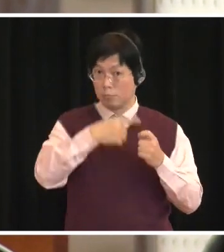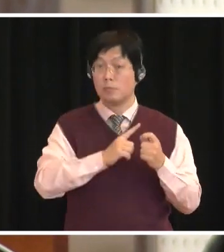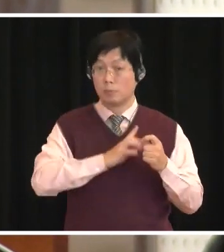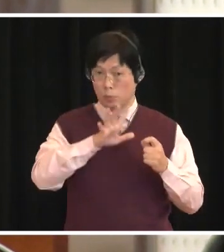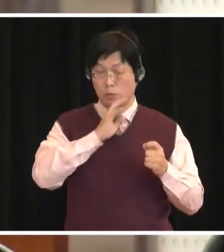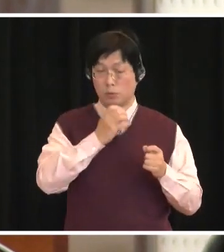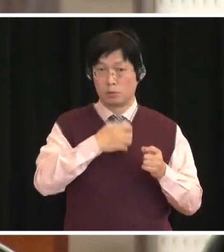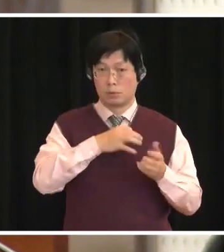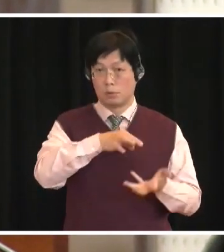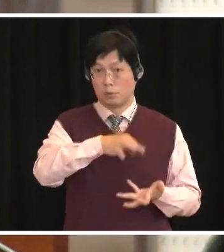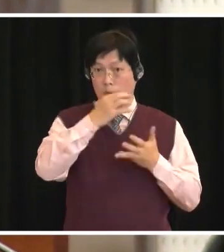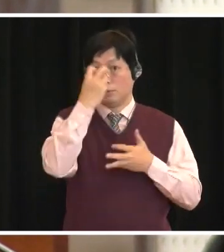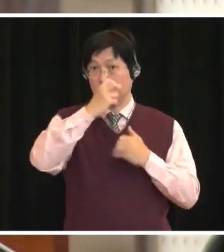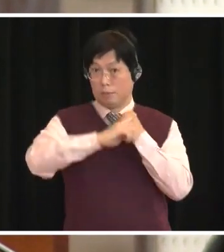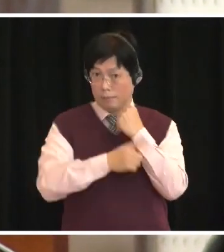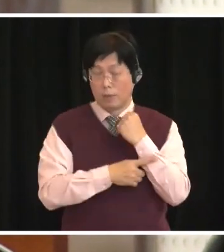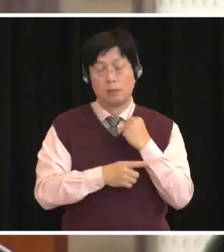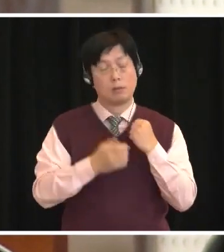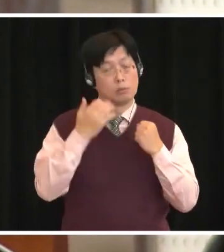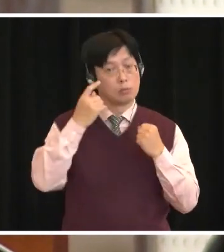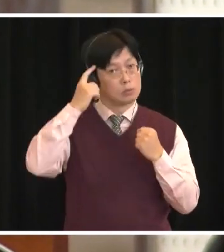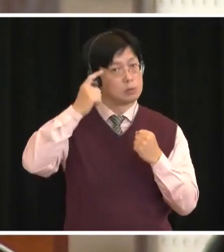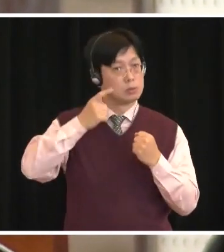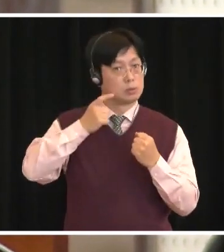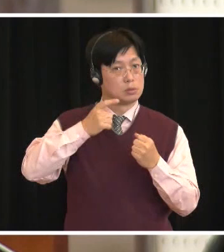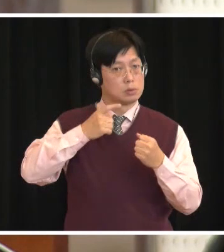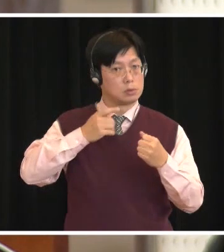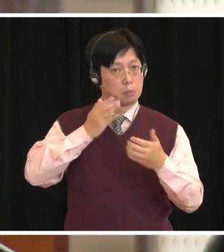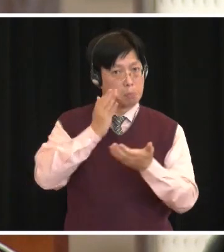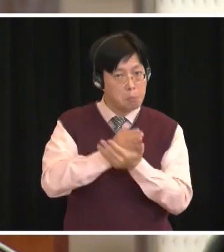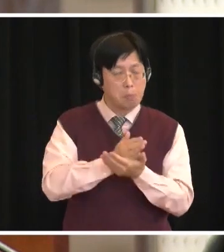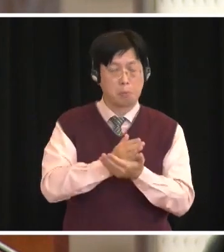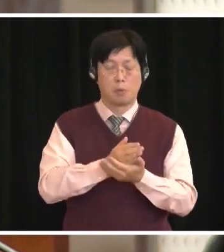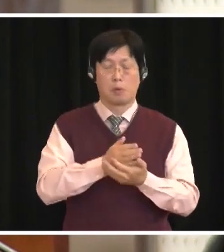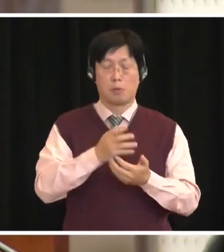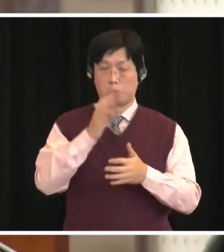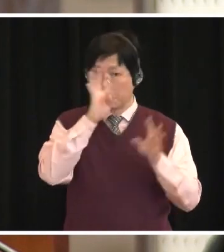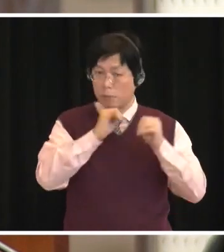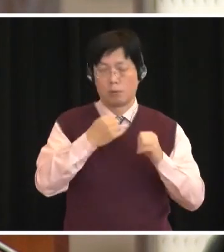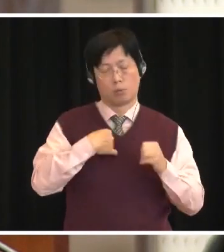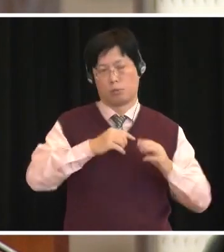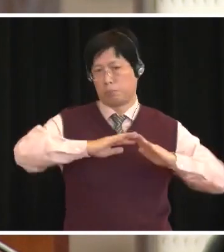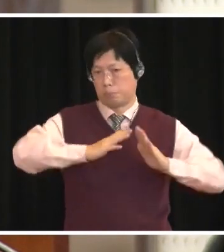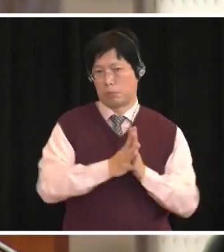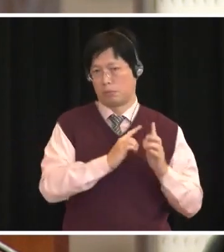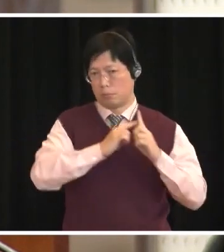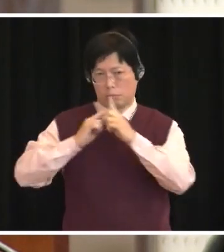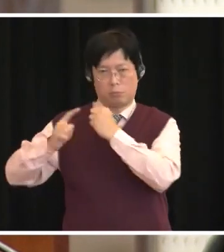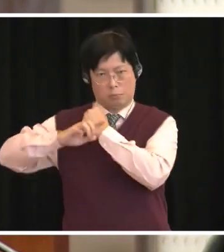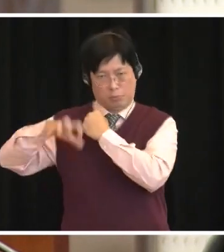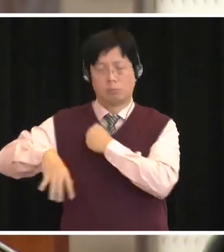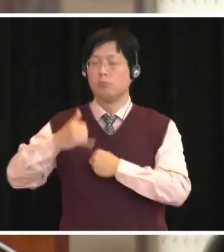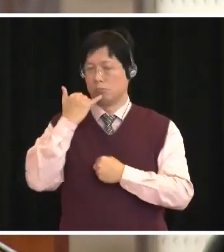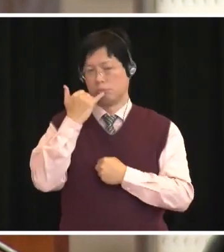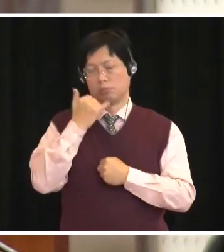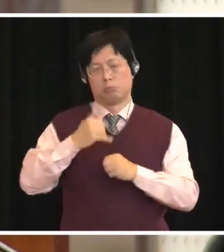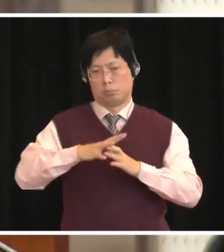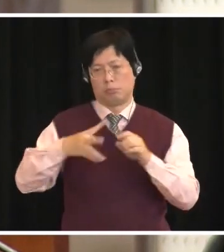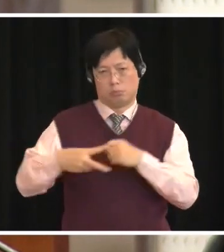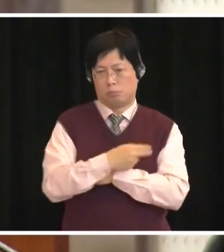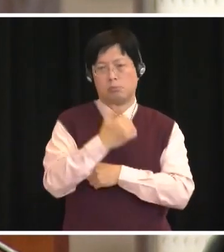have. And we also tell the juvenile suspect or the juvenile or the child that you have the right,